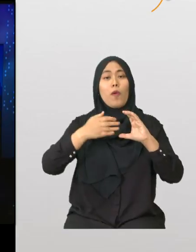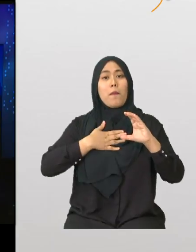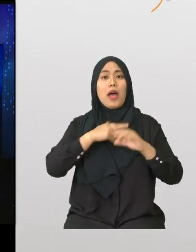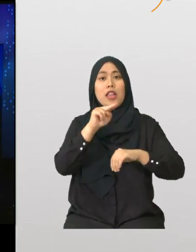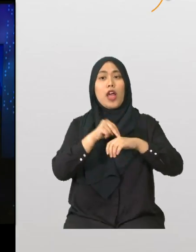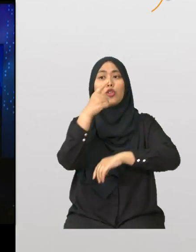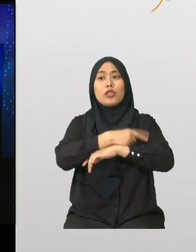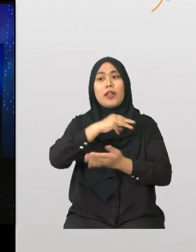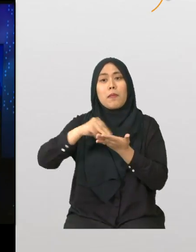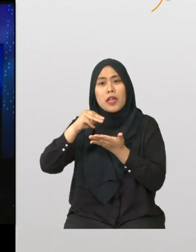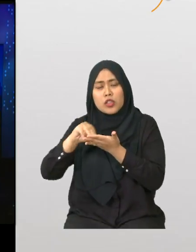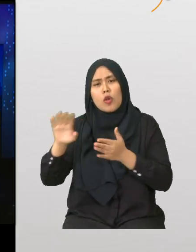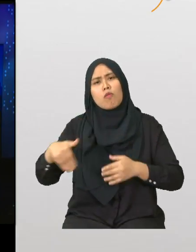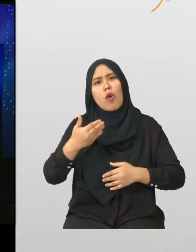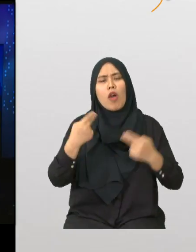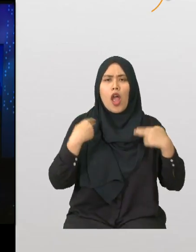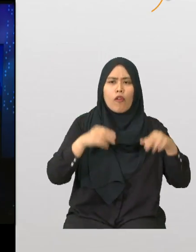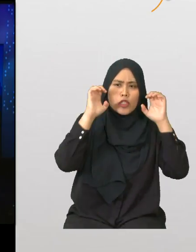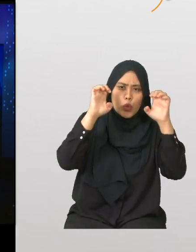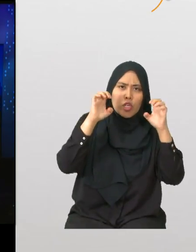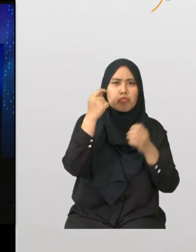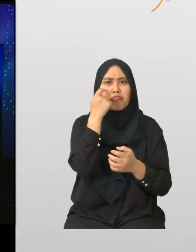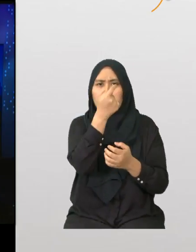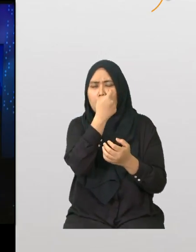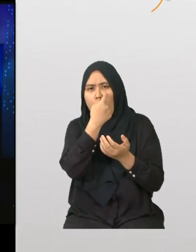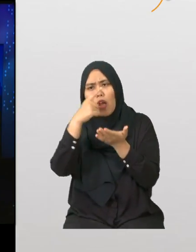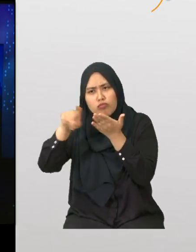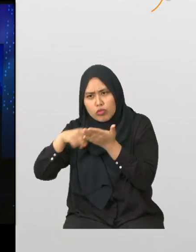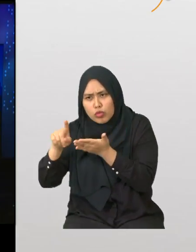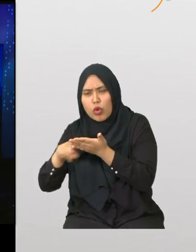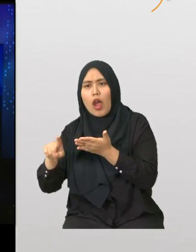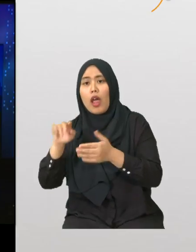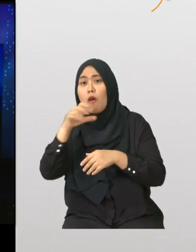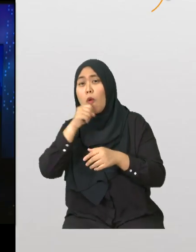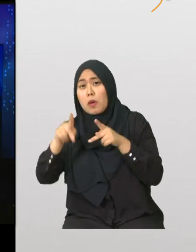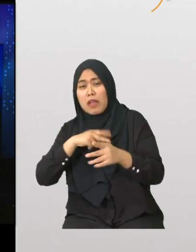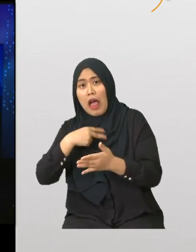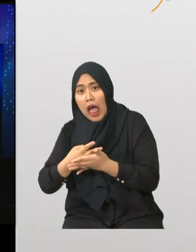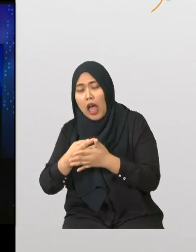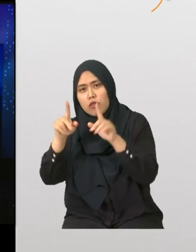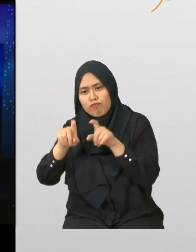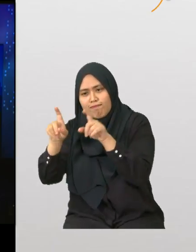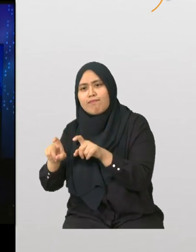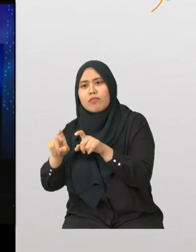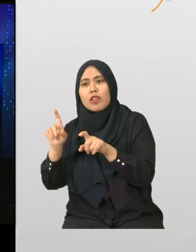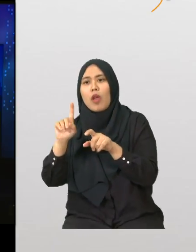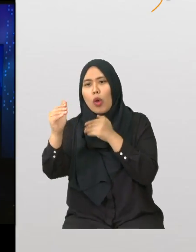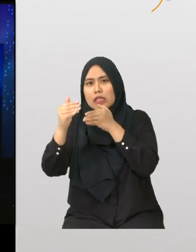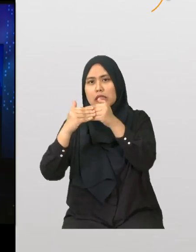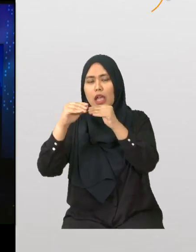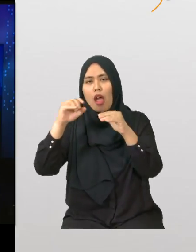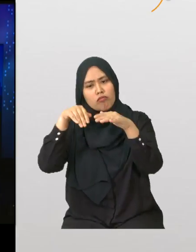And it provides health education, eye checks, and fall risk screening for the elderly on their doorstep, at their